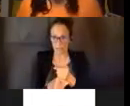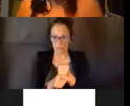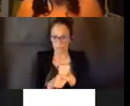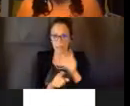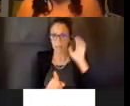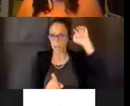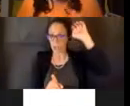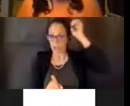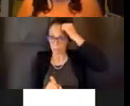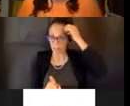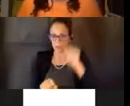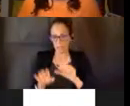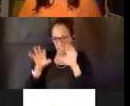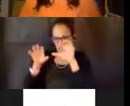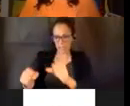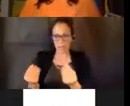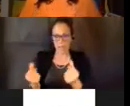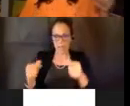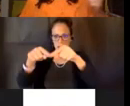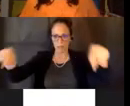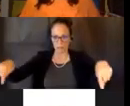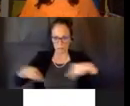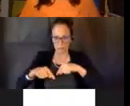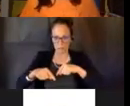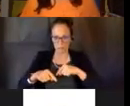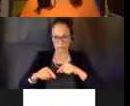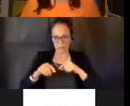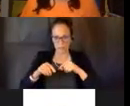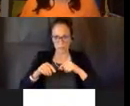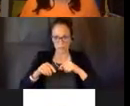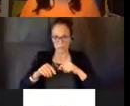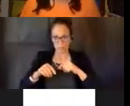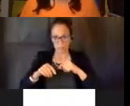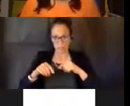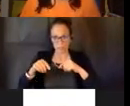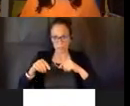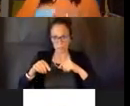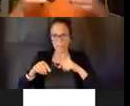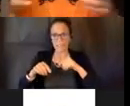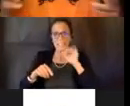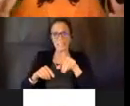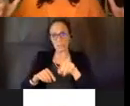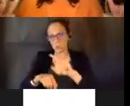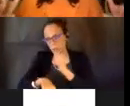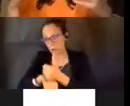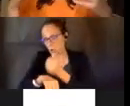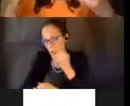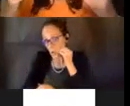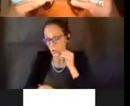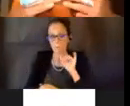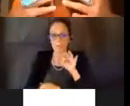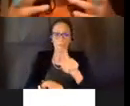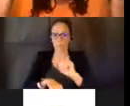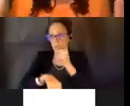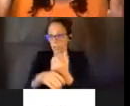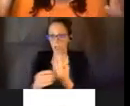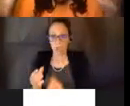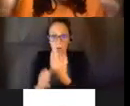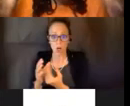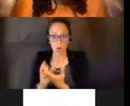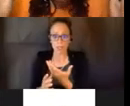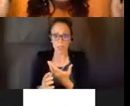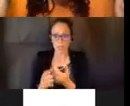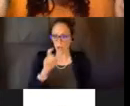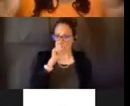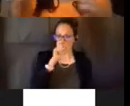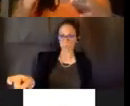you farm or garden, that land is yours free and clear. And I say it like that every time because I'm like, that's tremendous. I